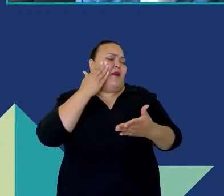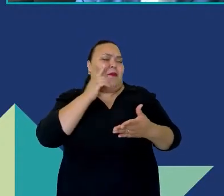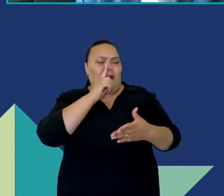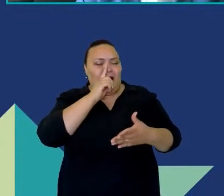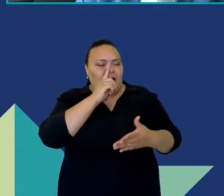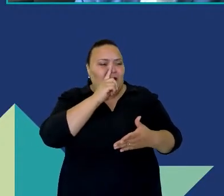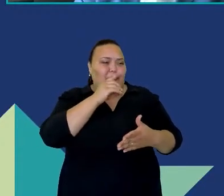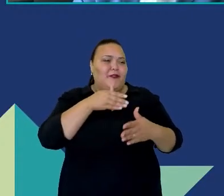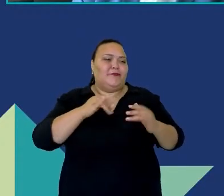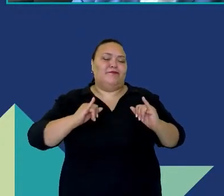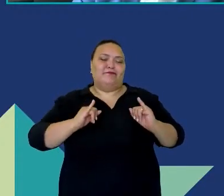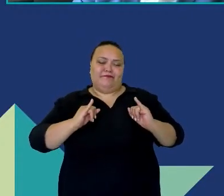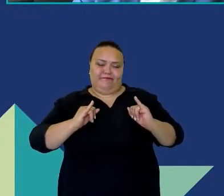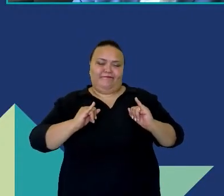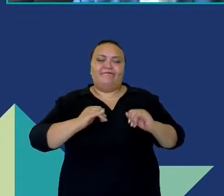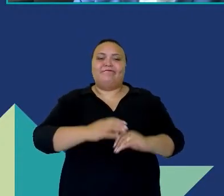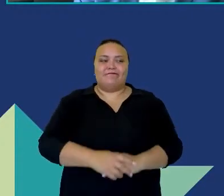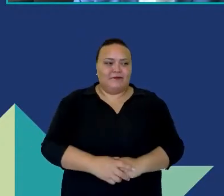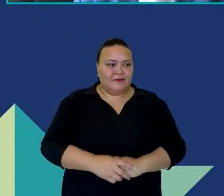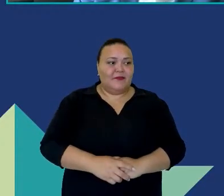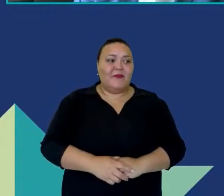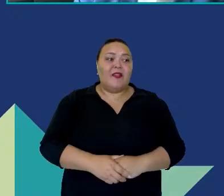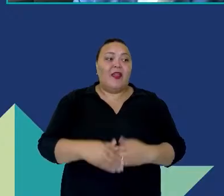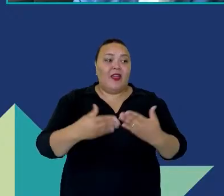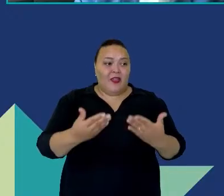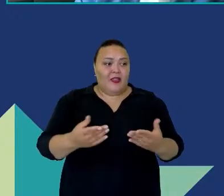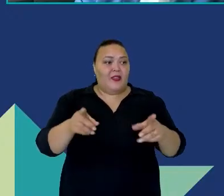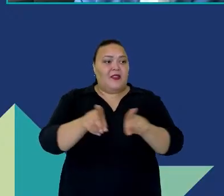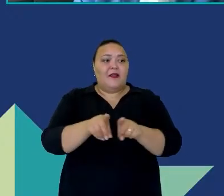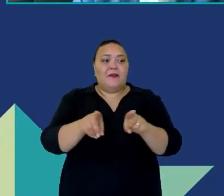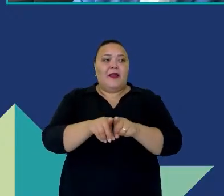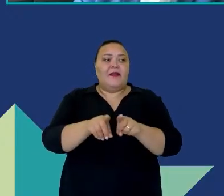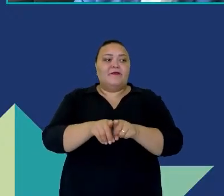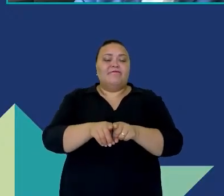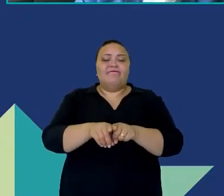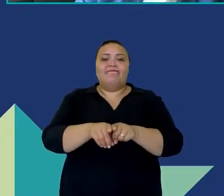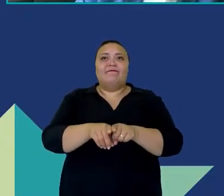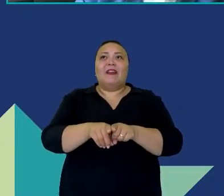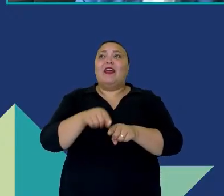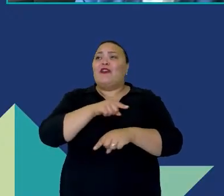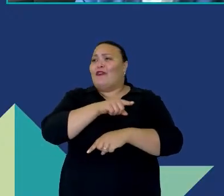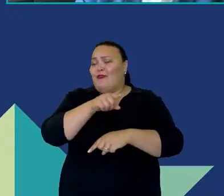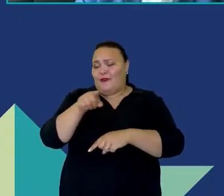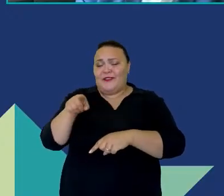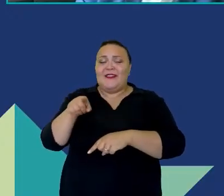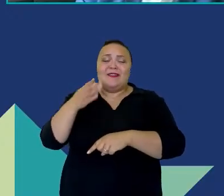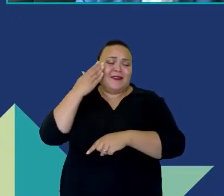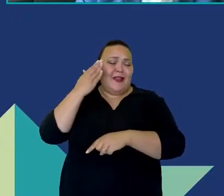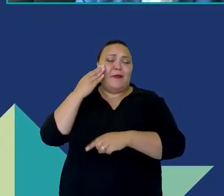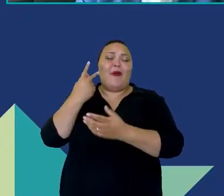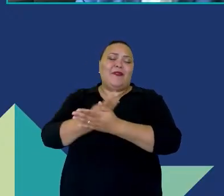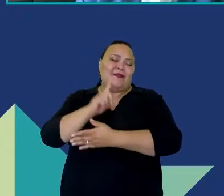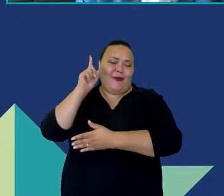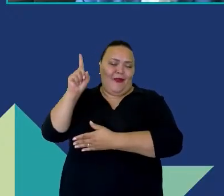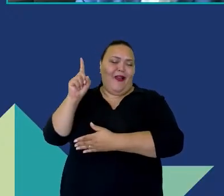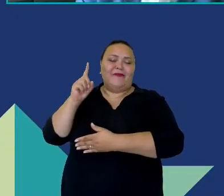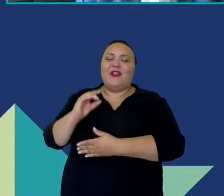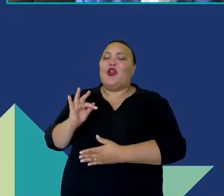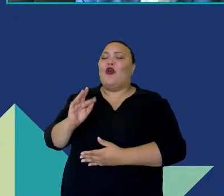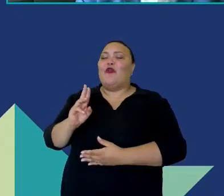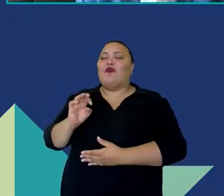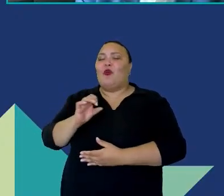all those that were affected by this. Again, that was another